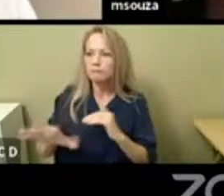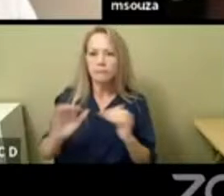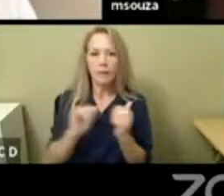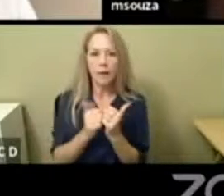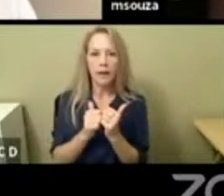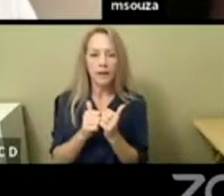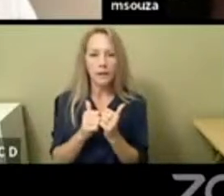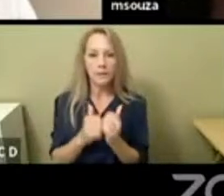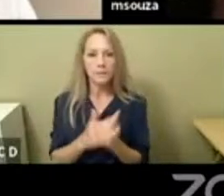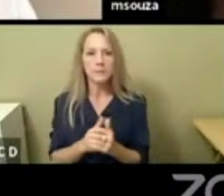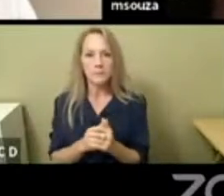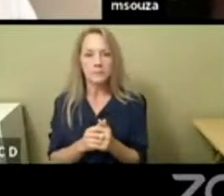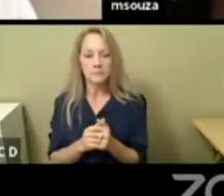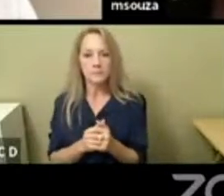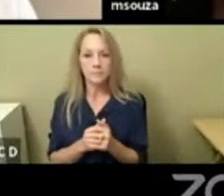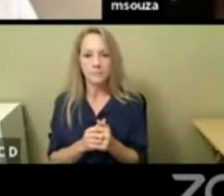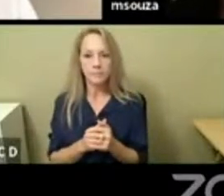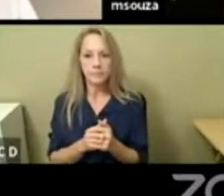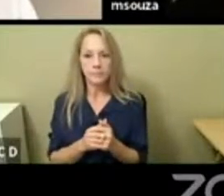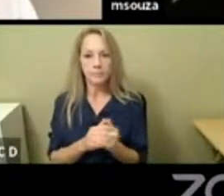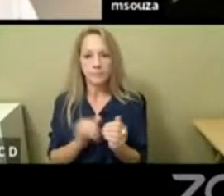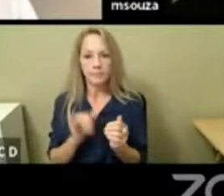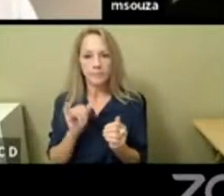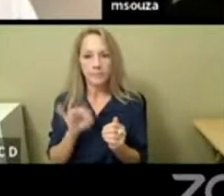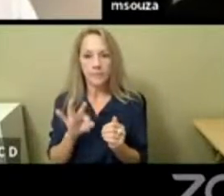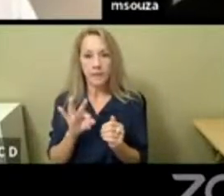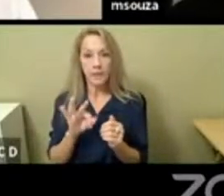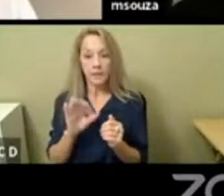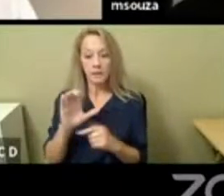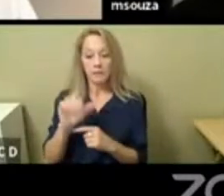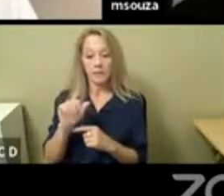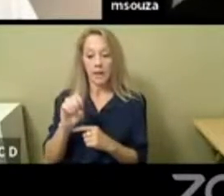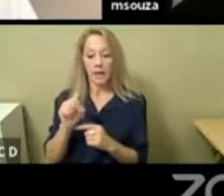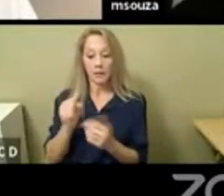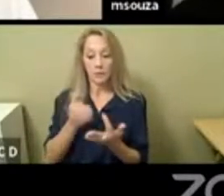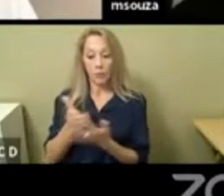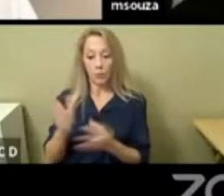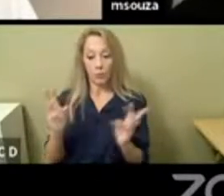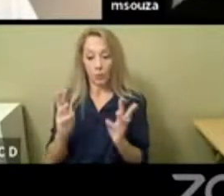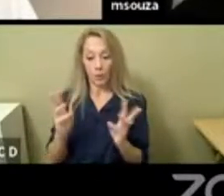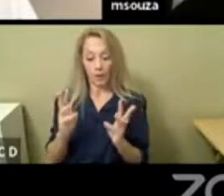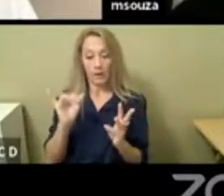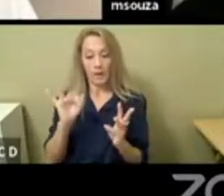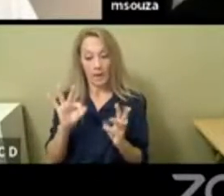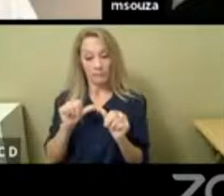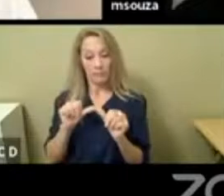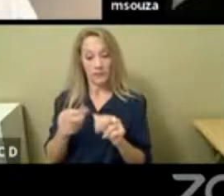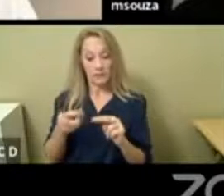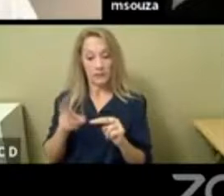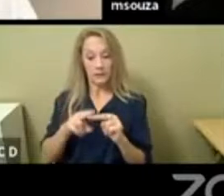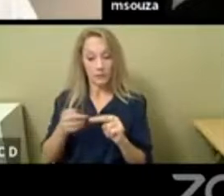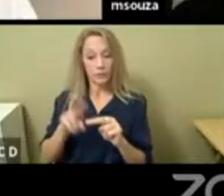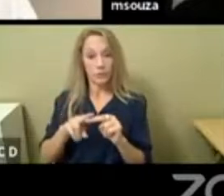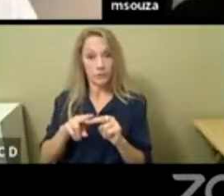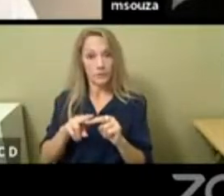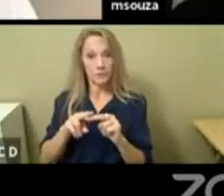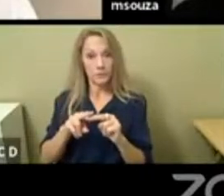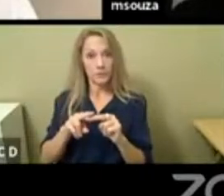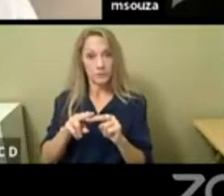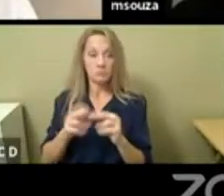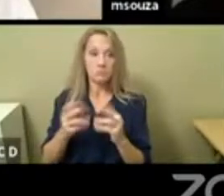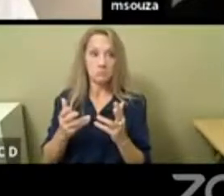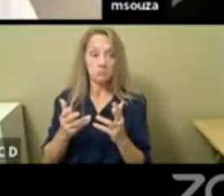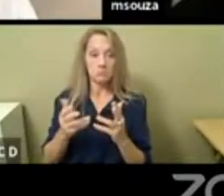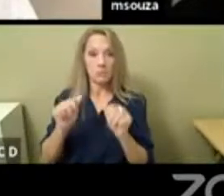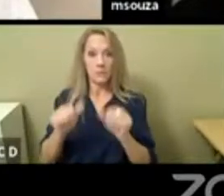if the cases through the winter do continue to increase, and there is a potential for